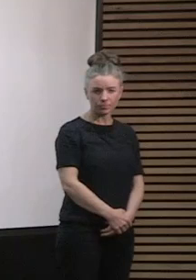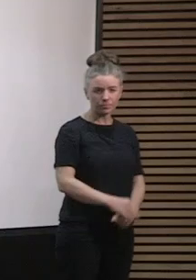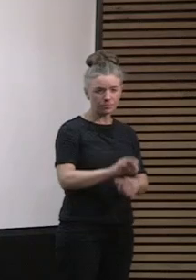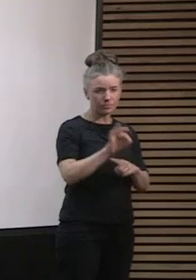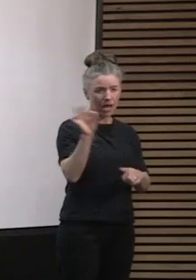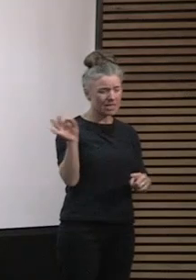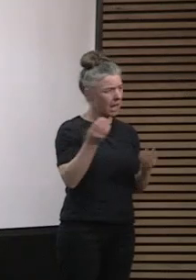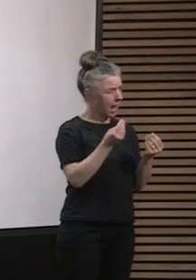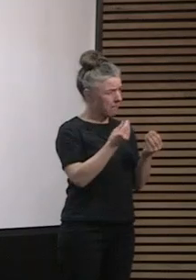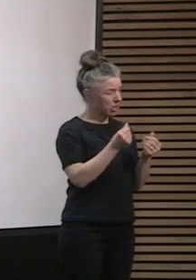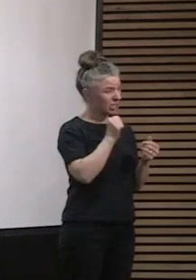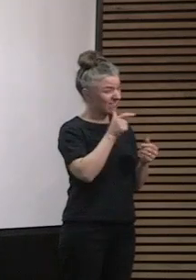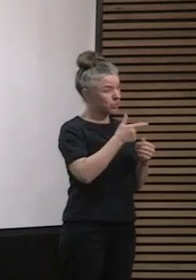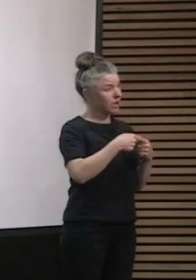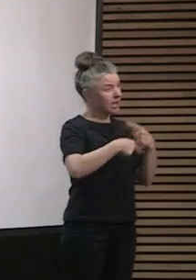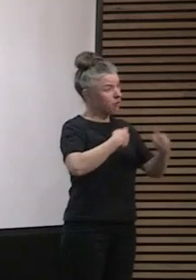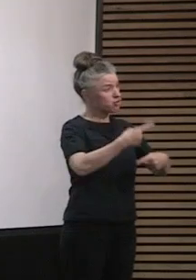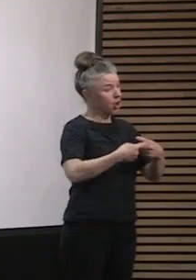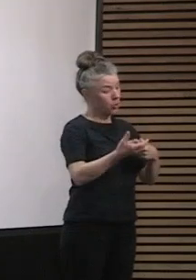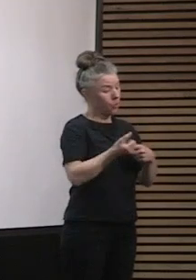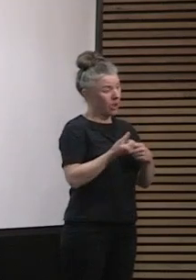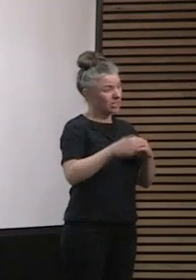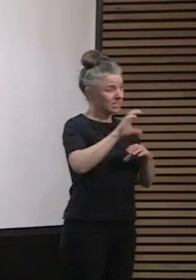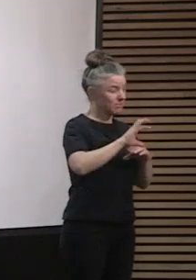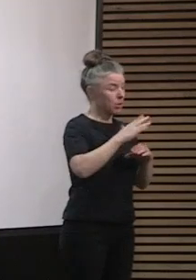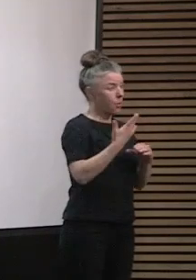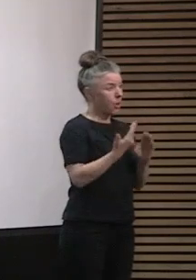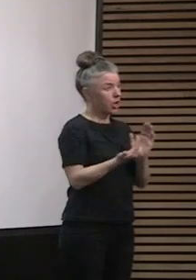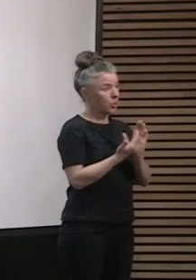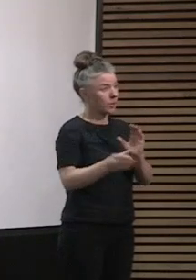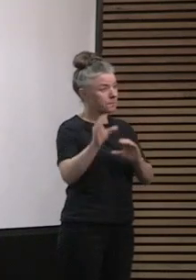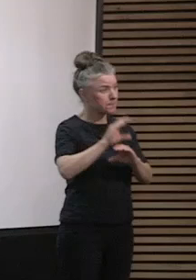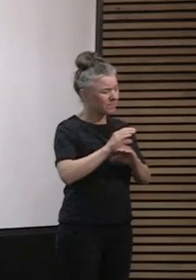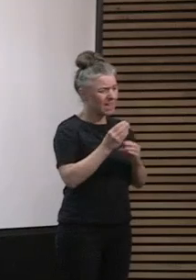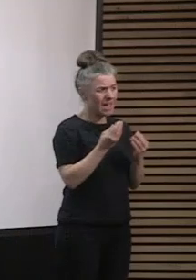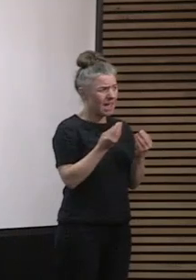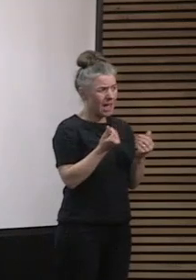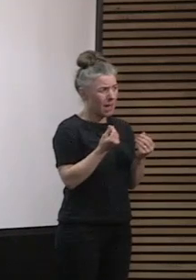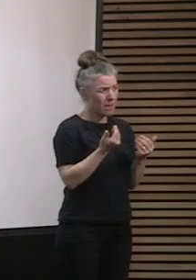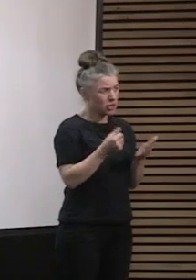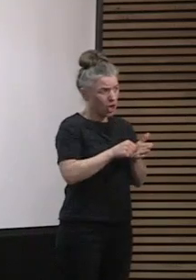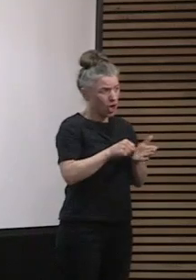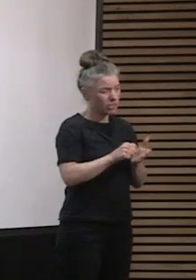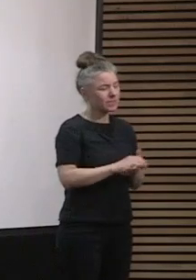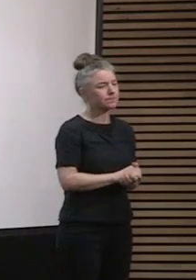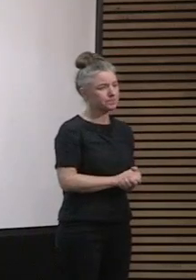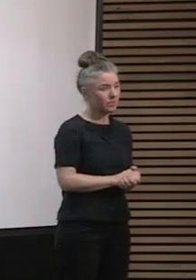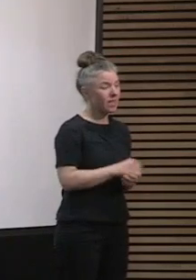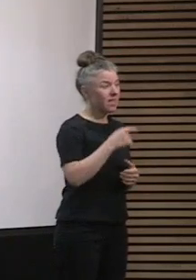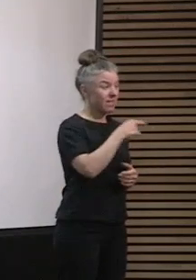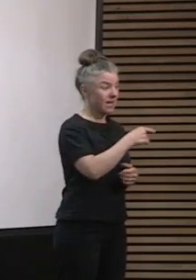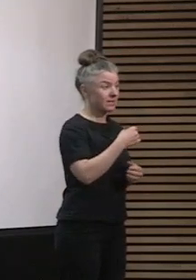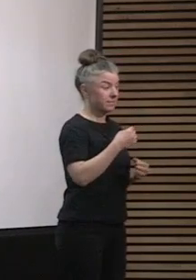cost? One of the issues here is the availability of the wage, the existing wage subsidy extension. So because that's actually available